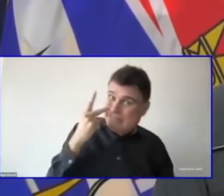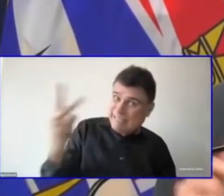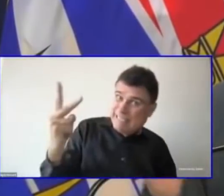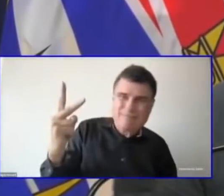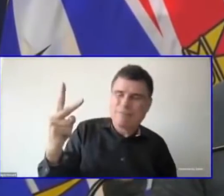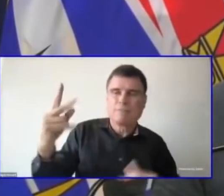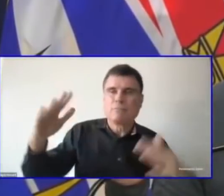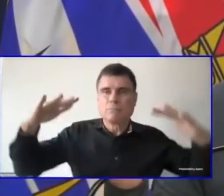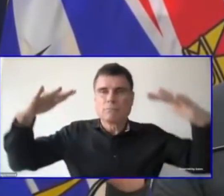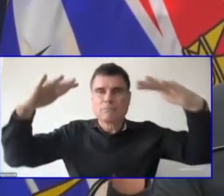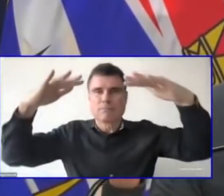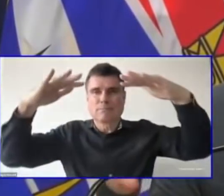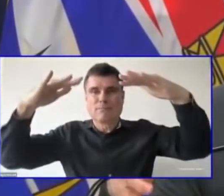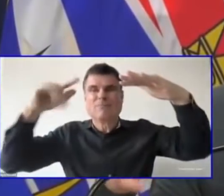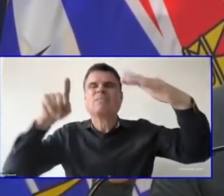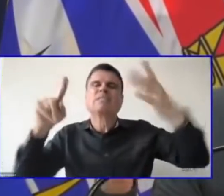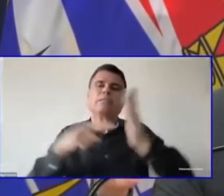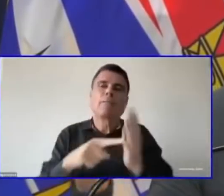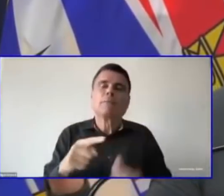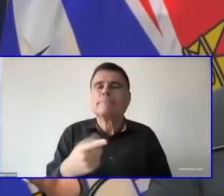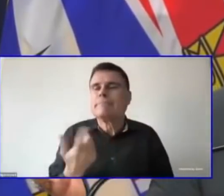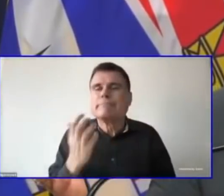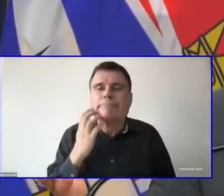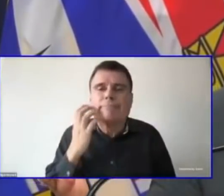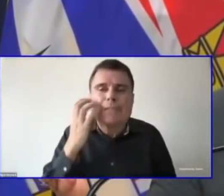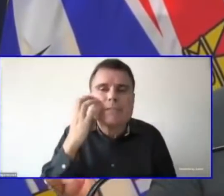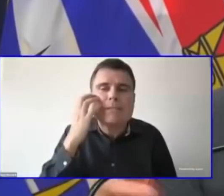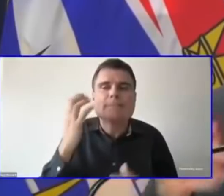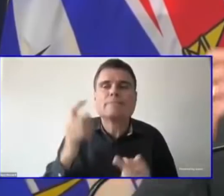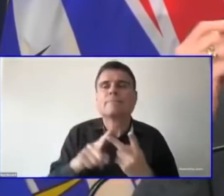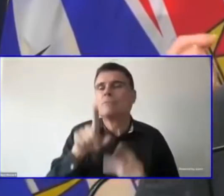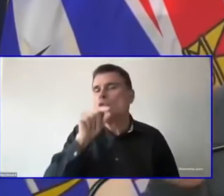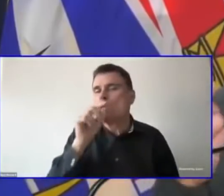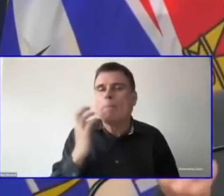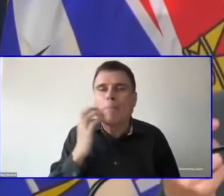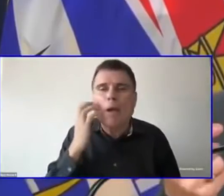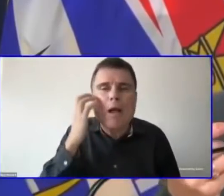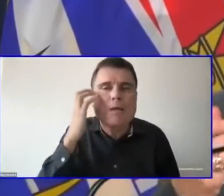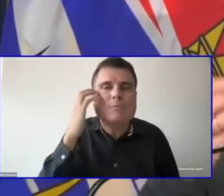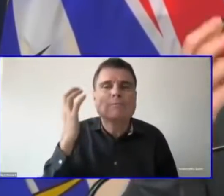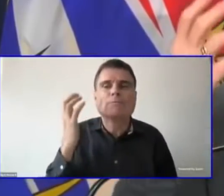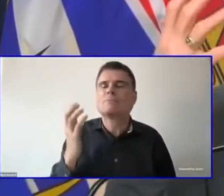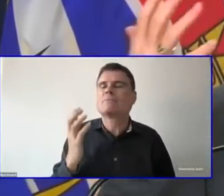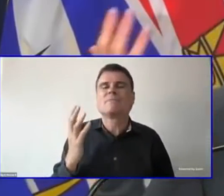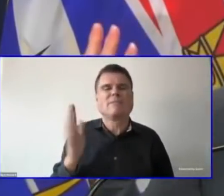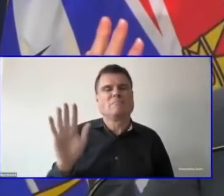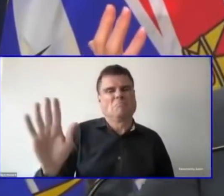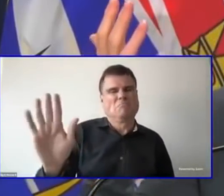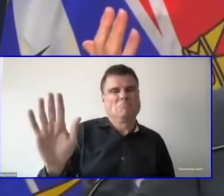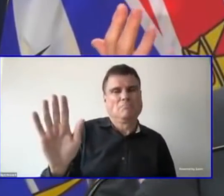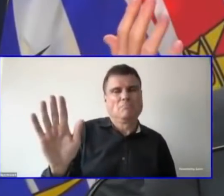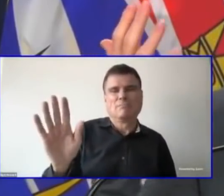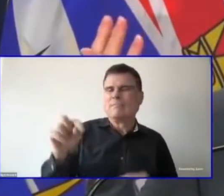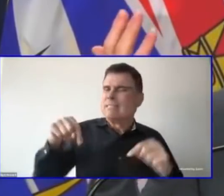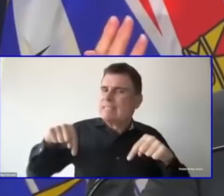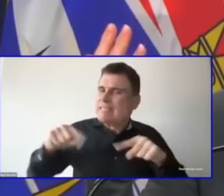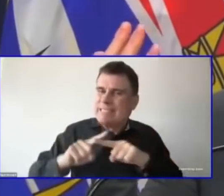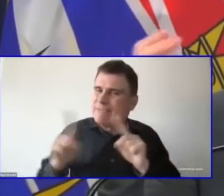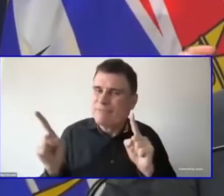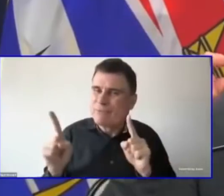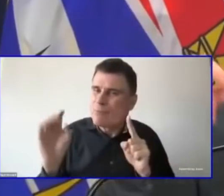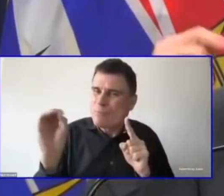example. We're not seeing that behavior and how this virus is transmitted. But what we are seeing is that those aerosols become